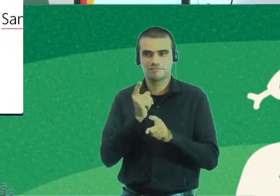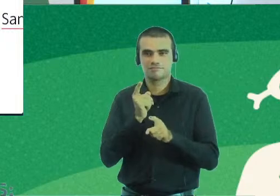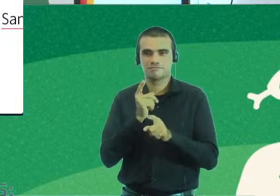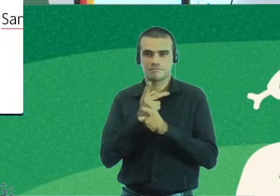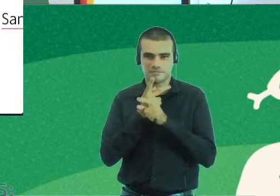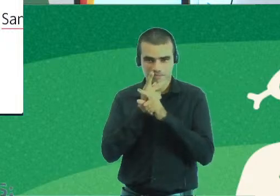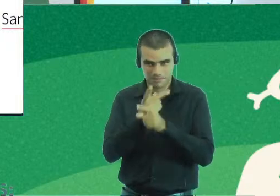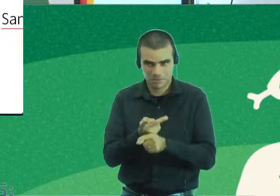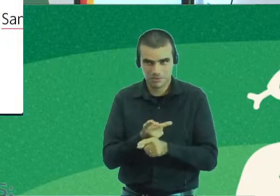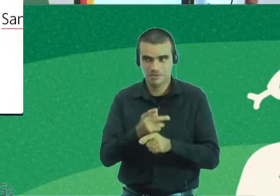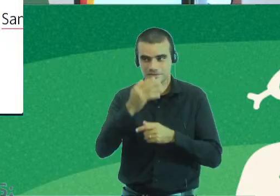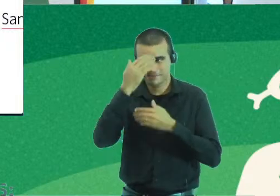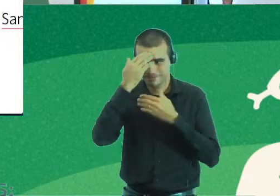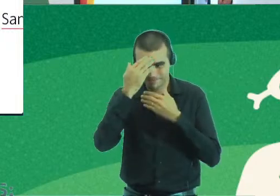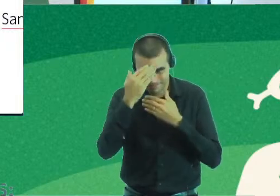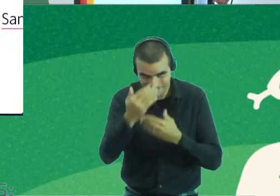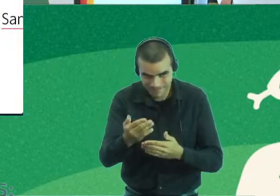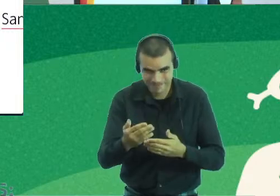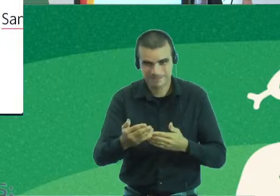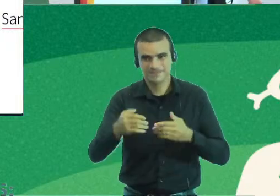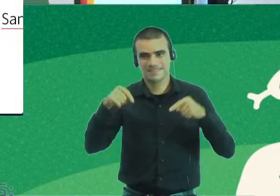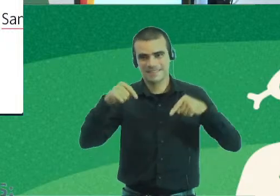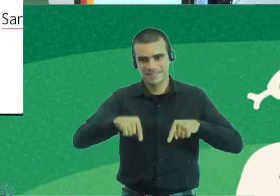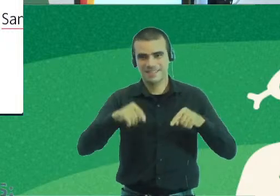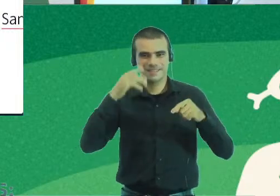joining my talk.